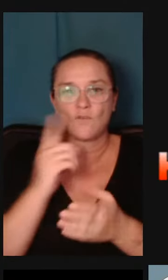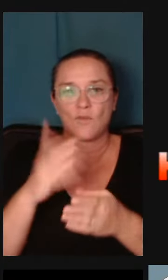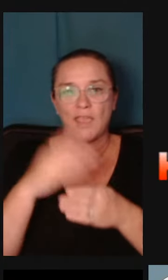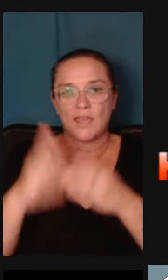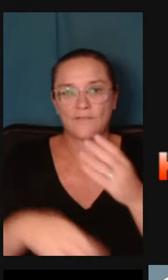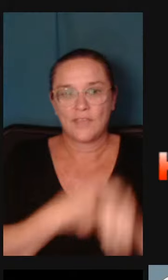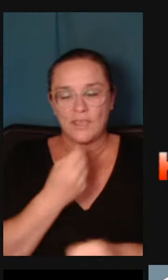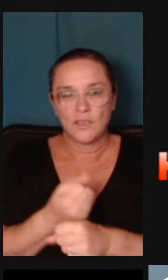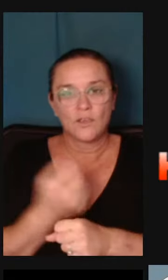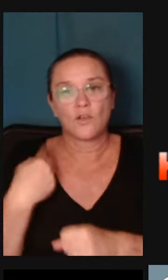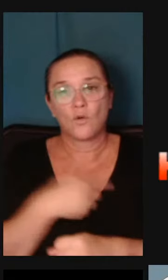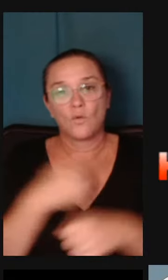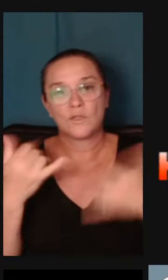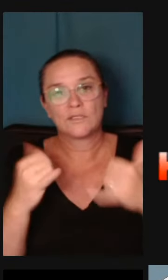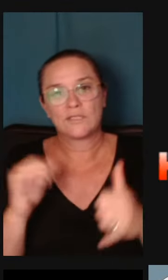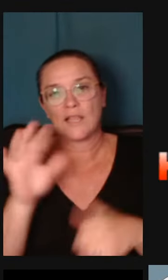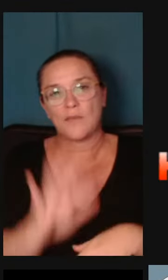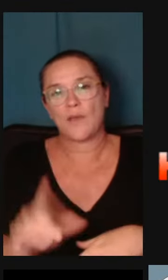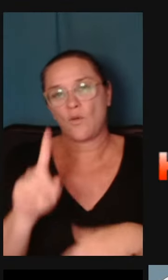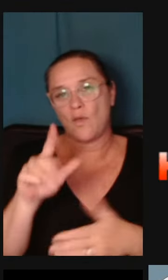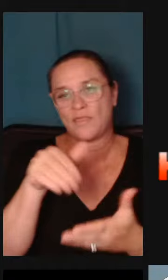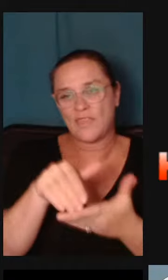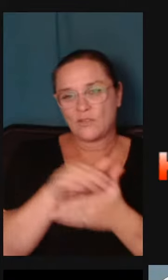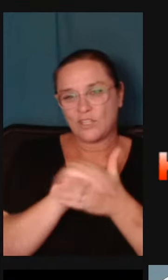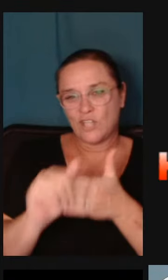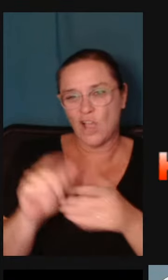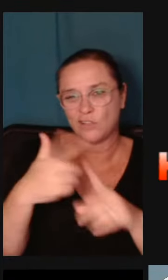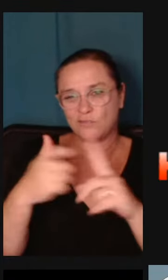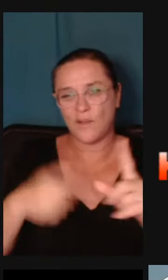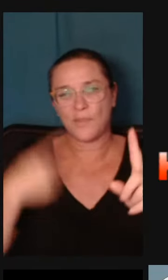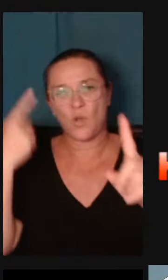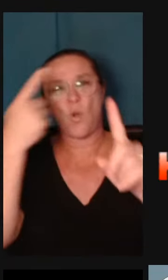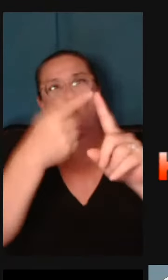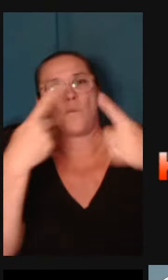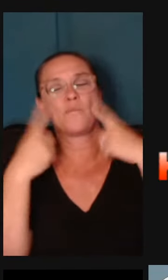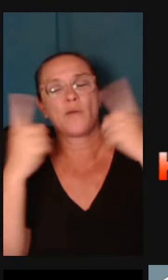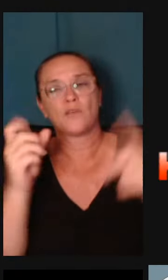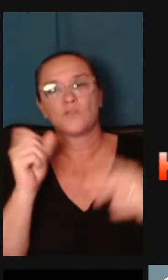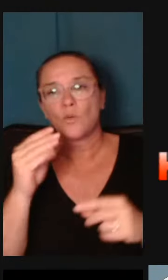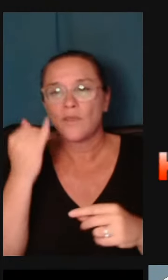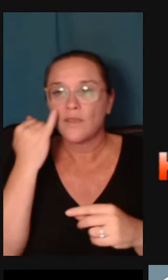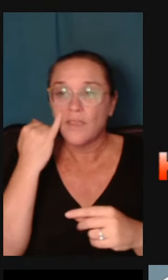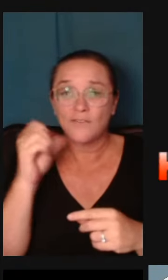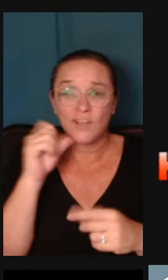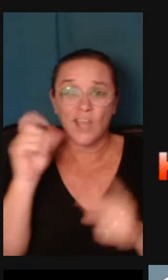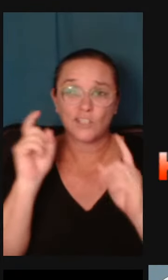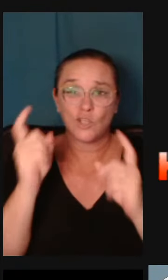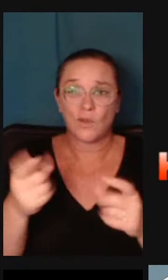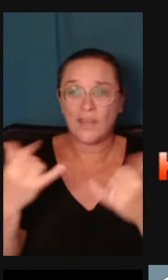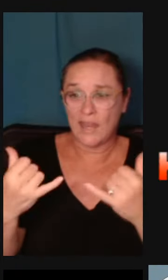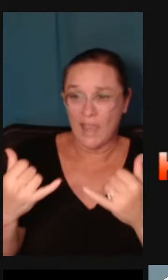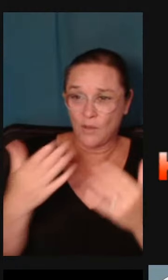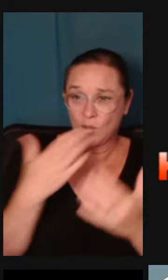fundraiser. We're still about $1,000 from our goal. So if you haven't donated, now is the time to get over to